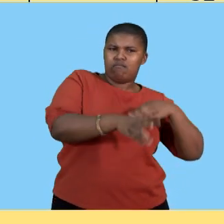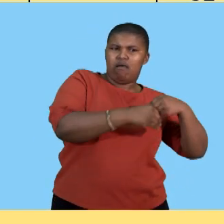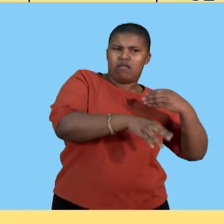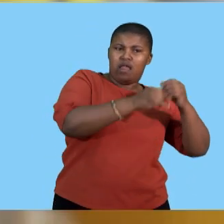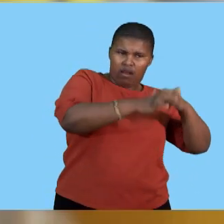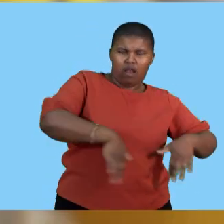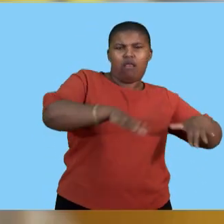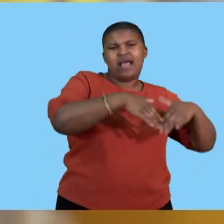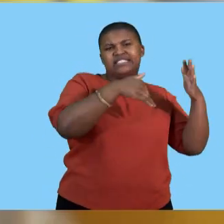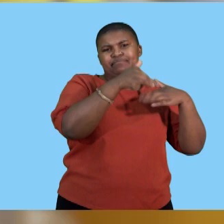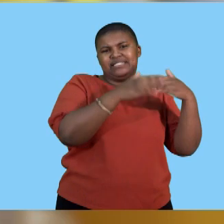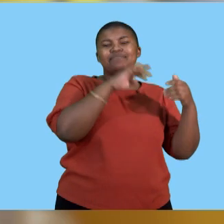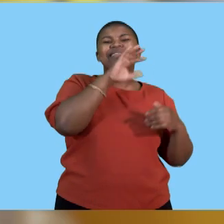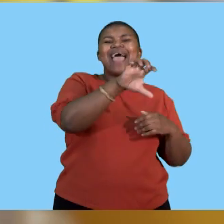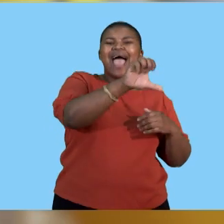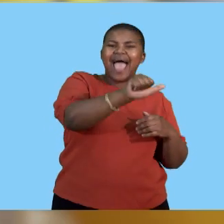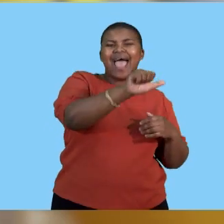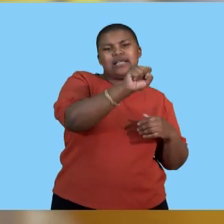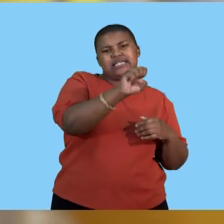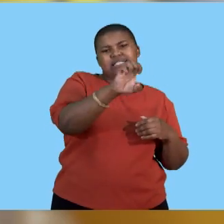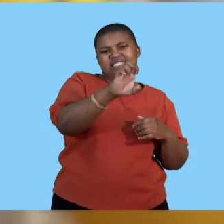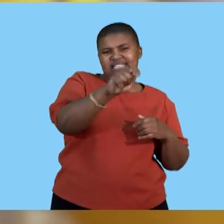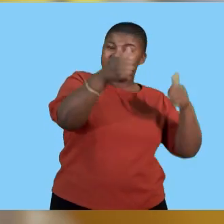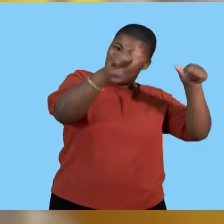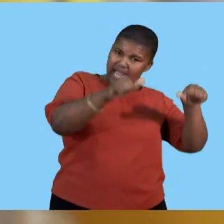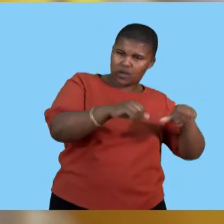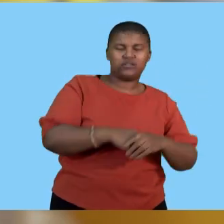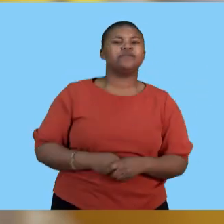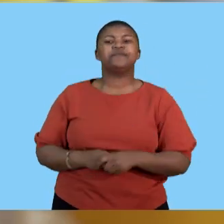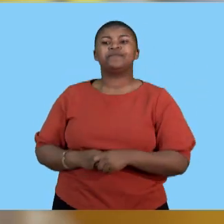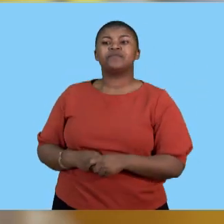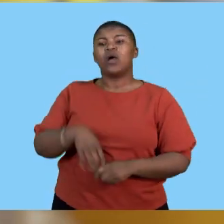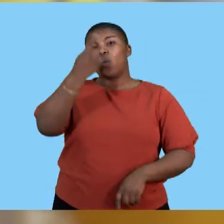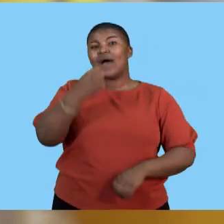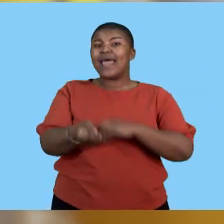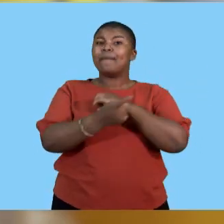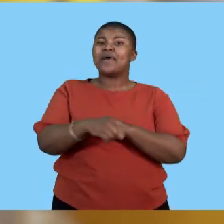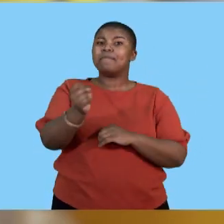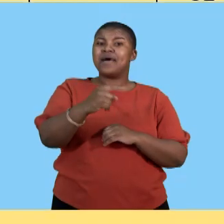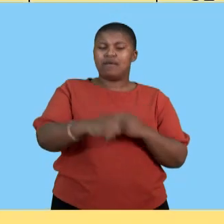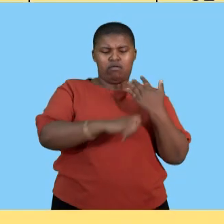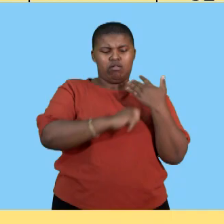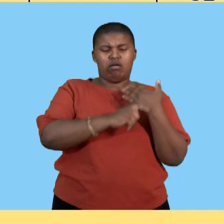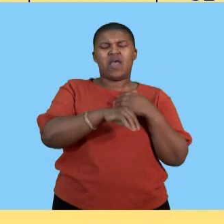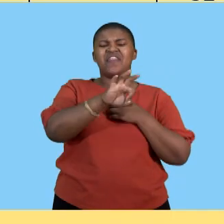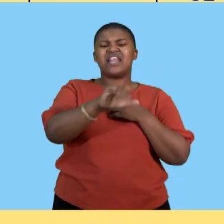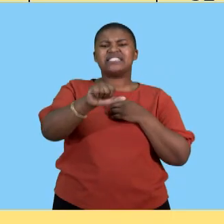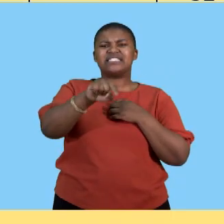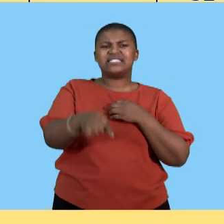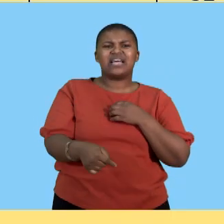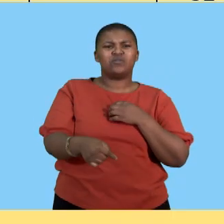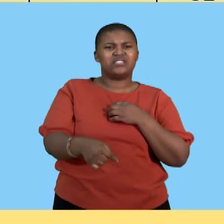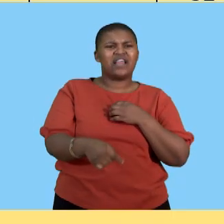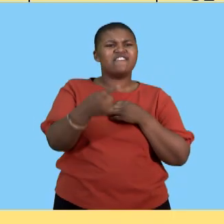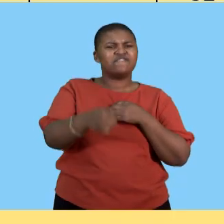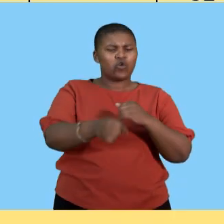buildings, which is an asset account. Okay? So what happened here of debiting 36,000 to the land and buildings